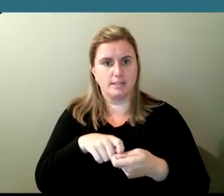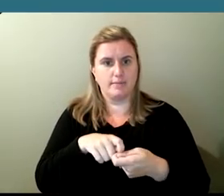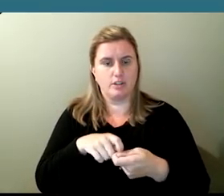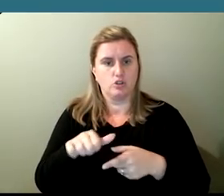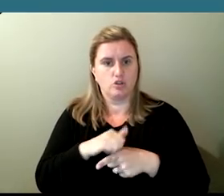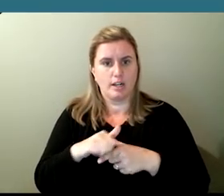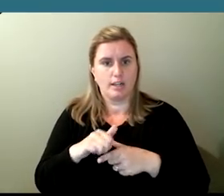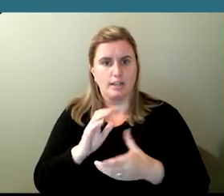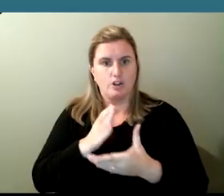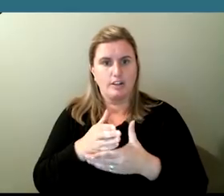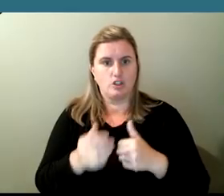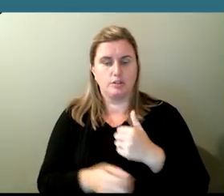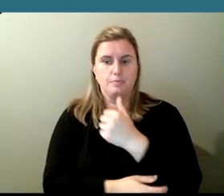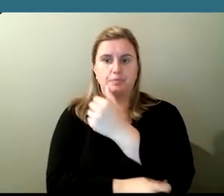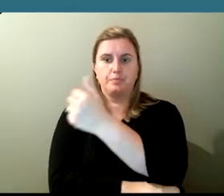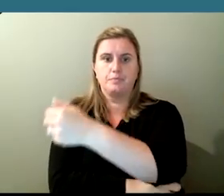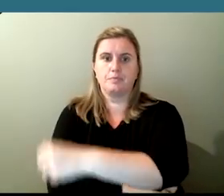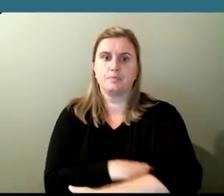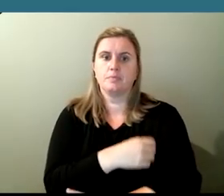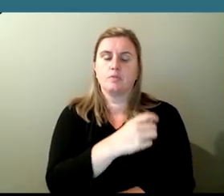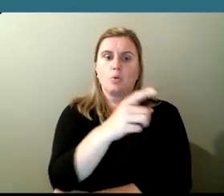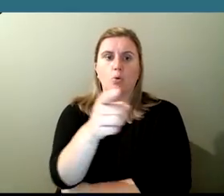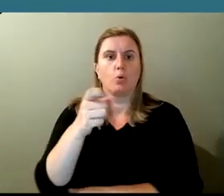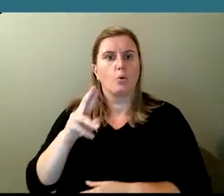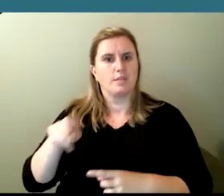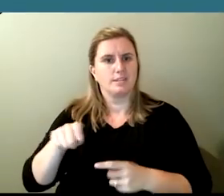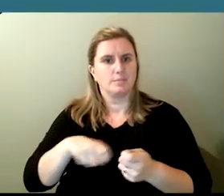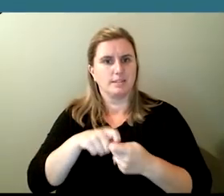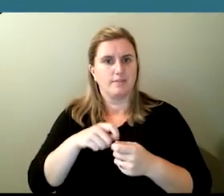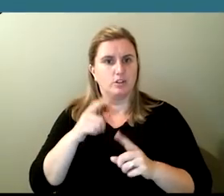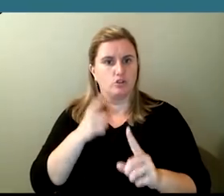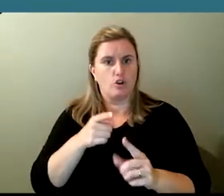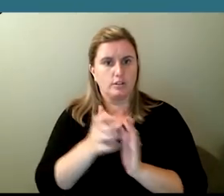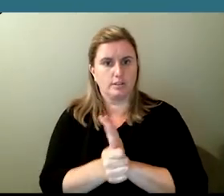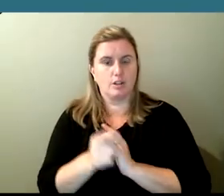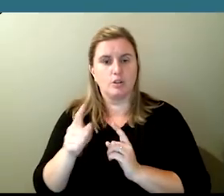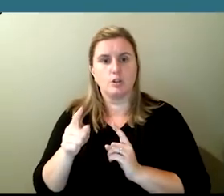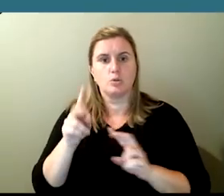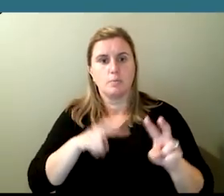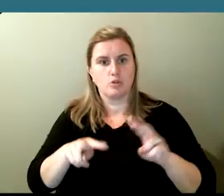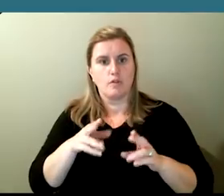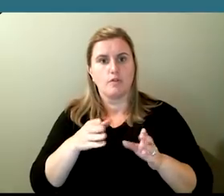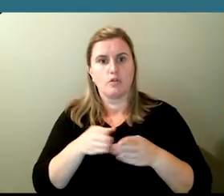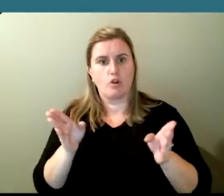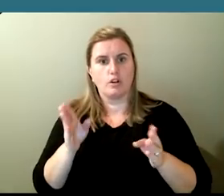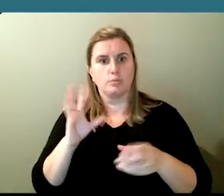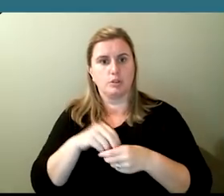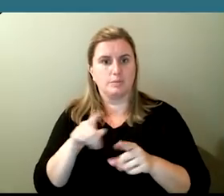training intervention for this specific target skill. And this was observed across participants, as I already